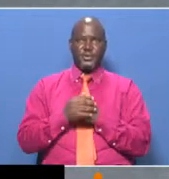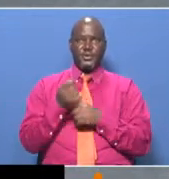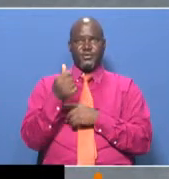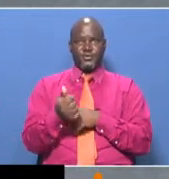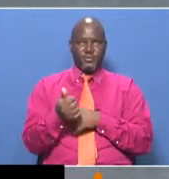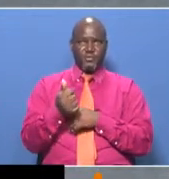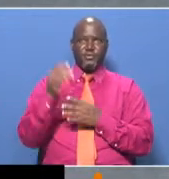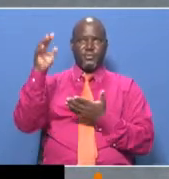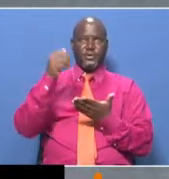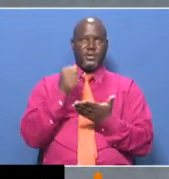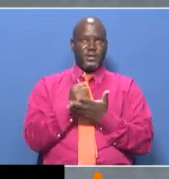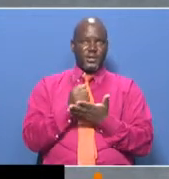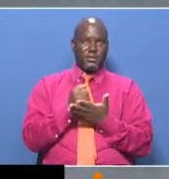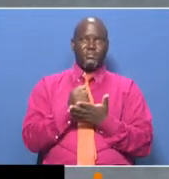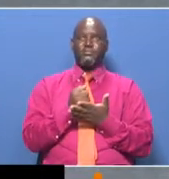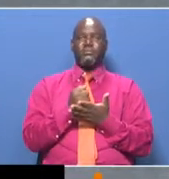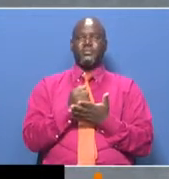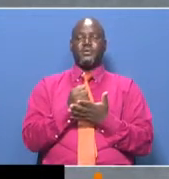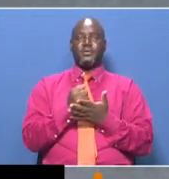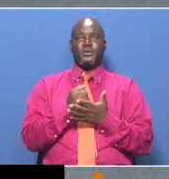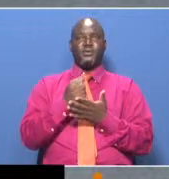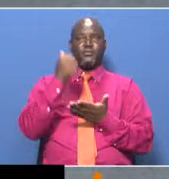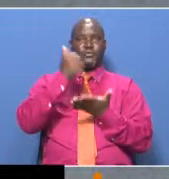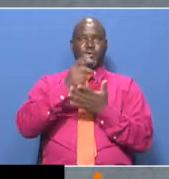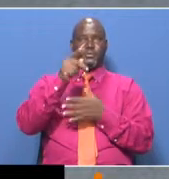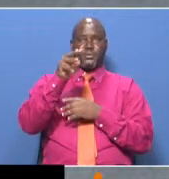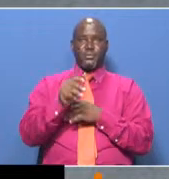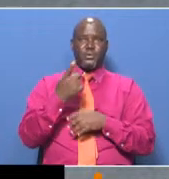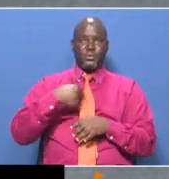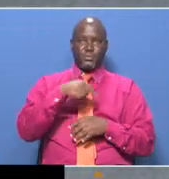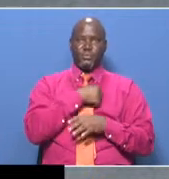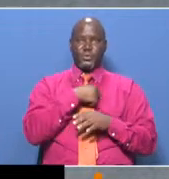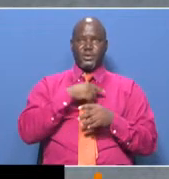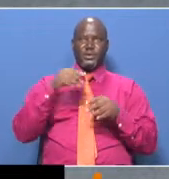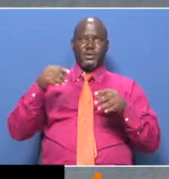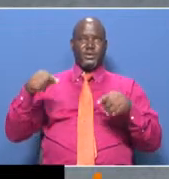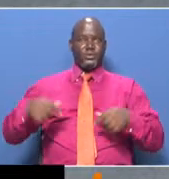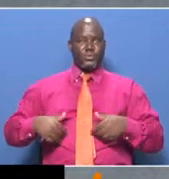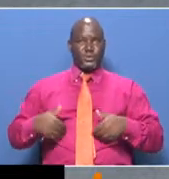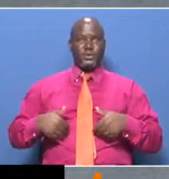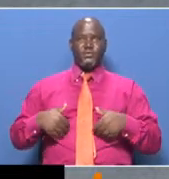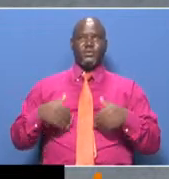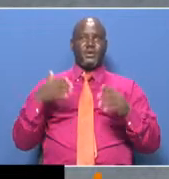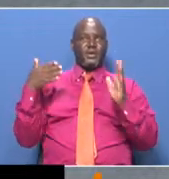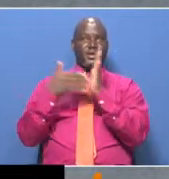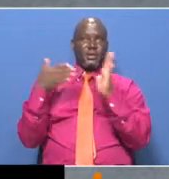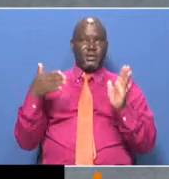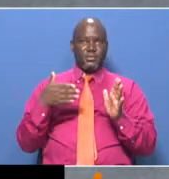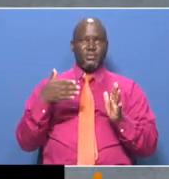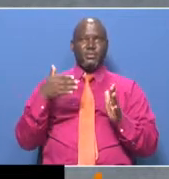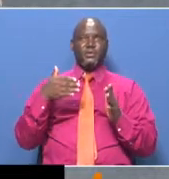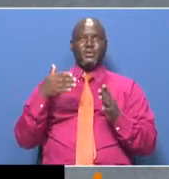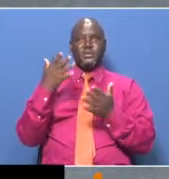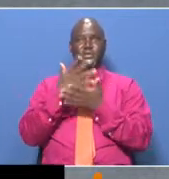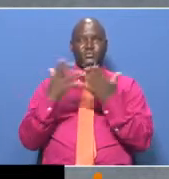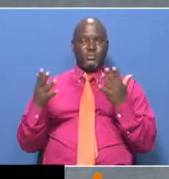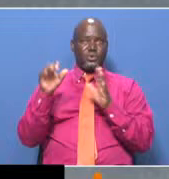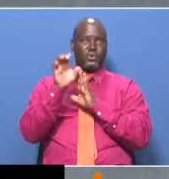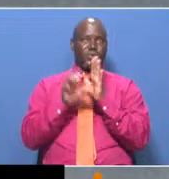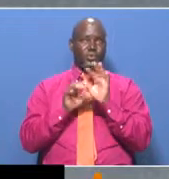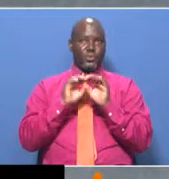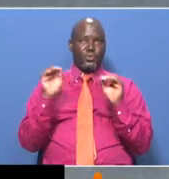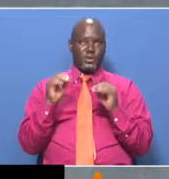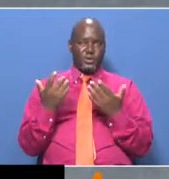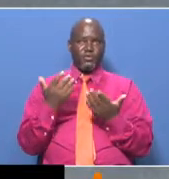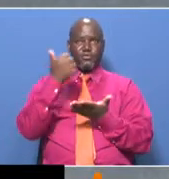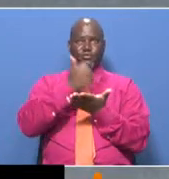the appointment of the office of the Prime Minister. We as the Gen Z, we have been against certain unconstitutional offices.